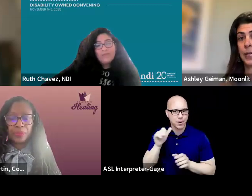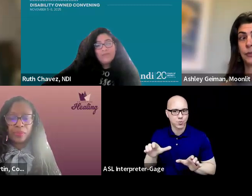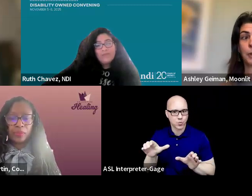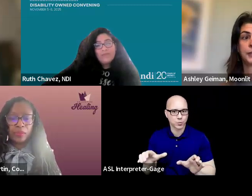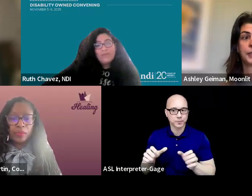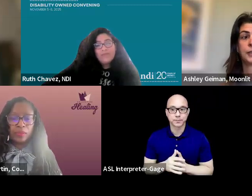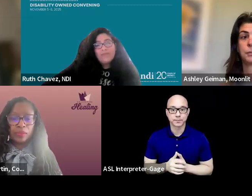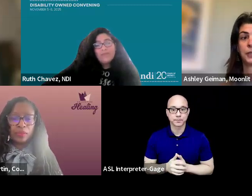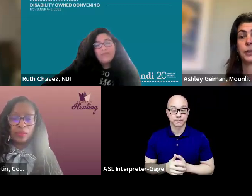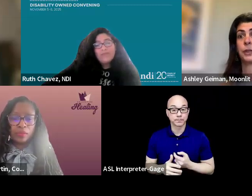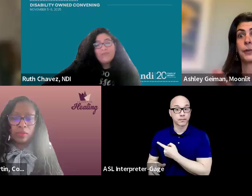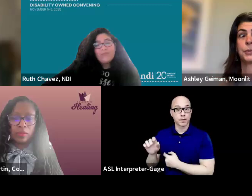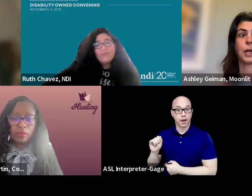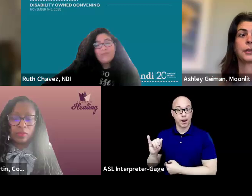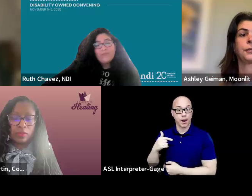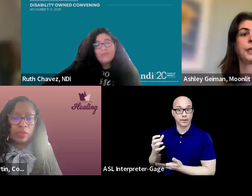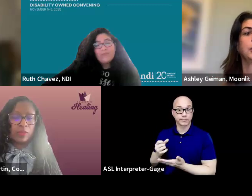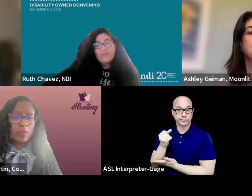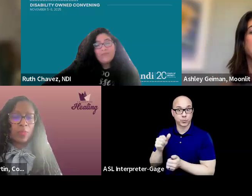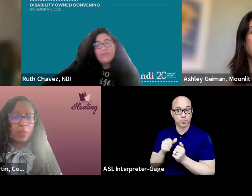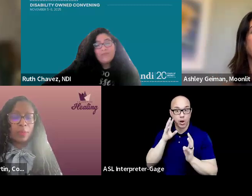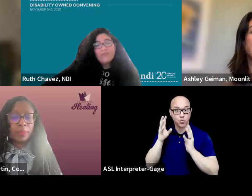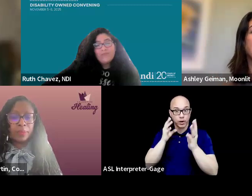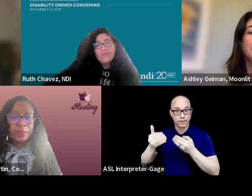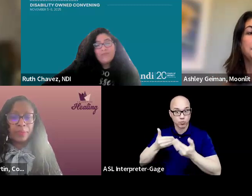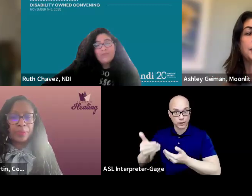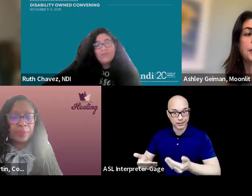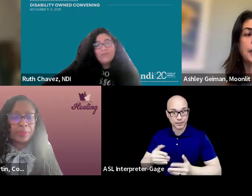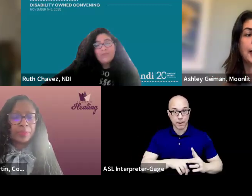my creative process, basically from start to finish.